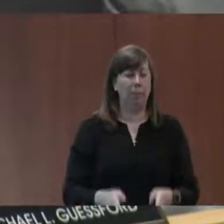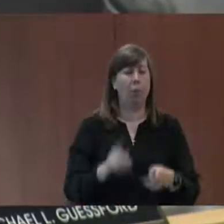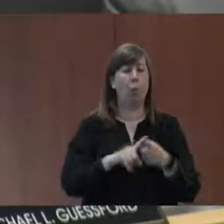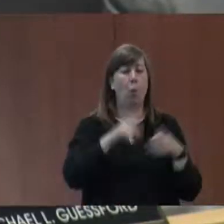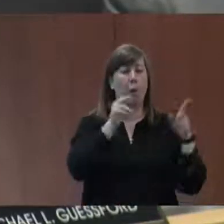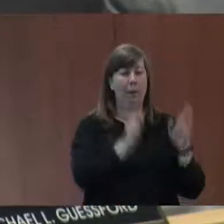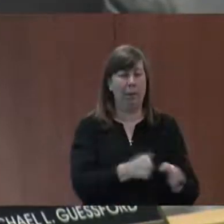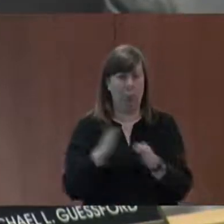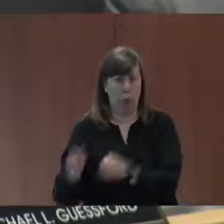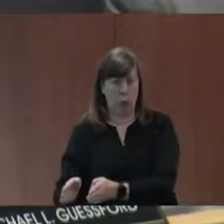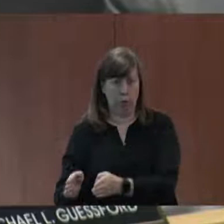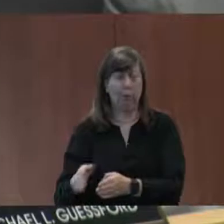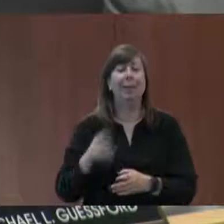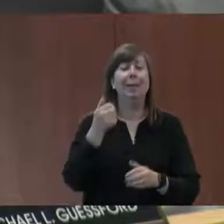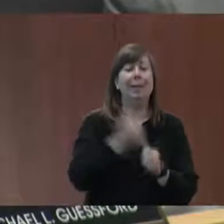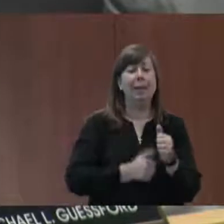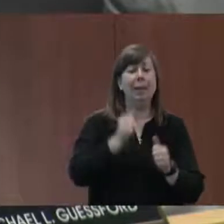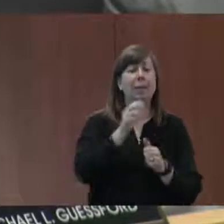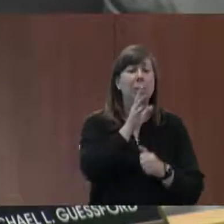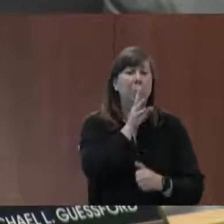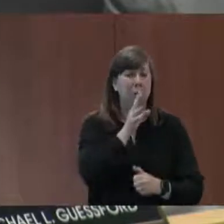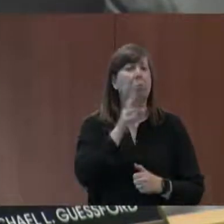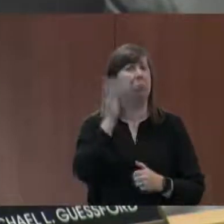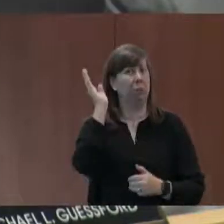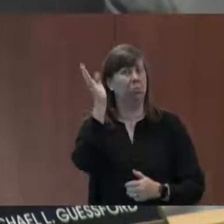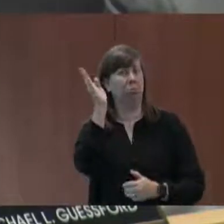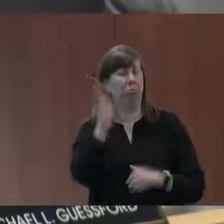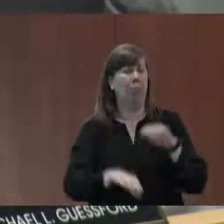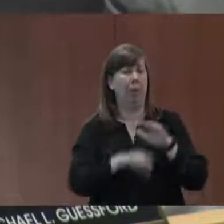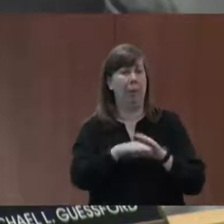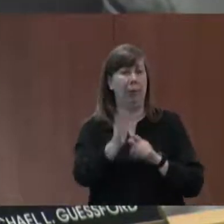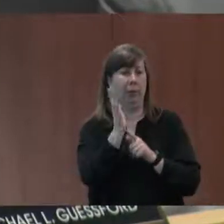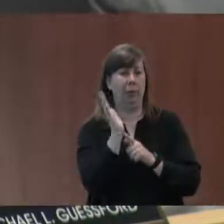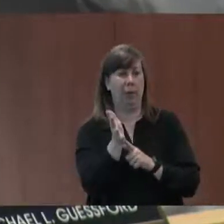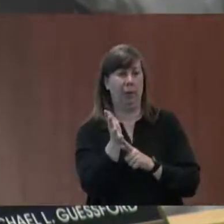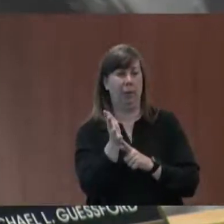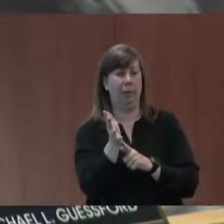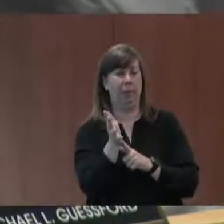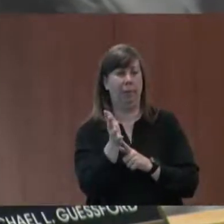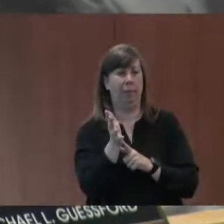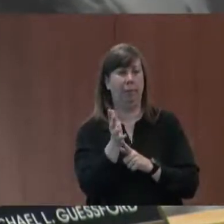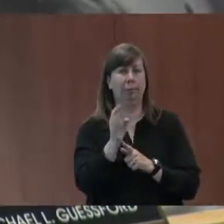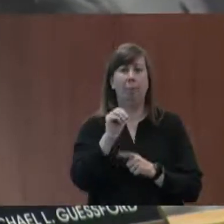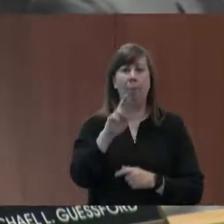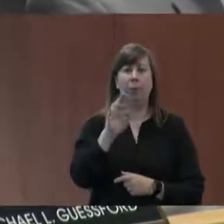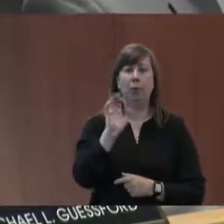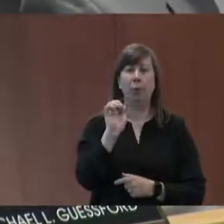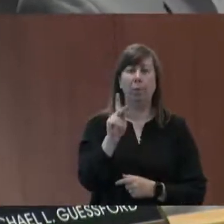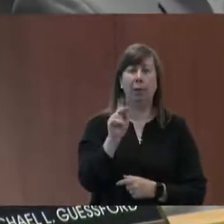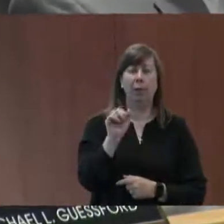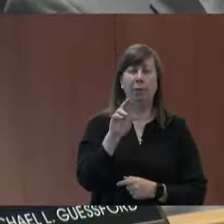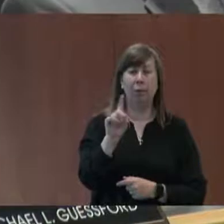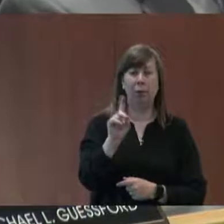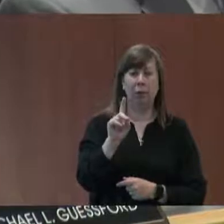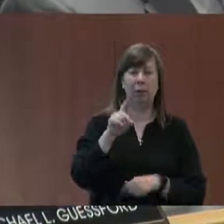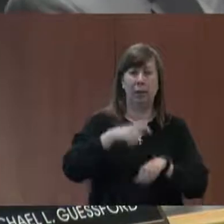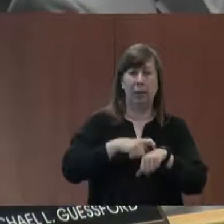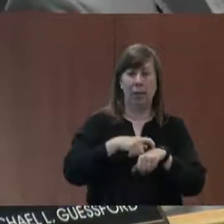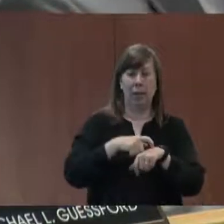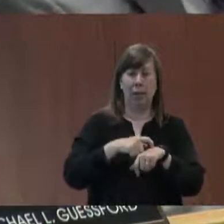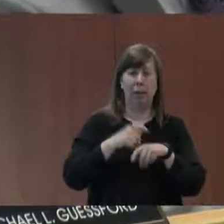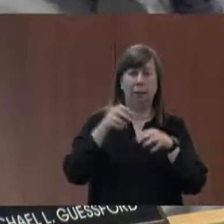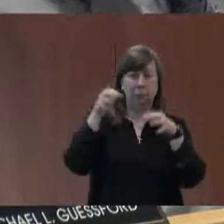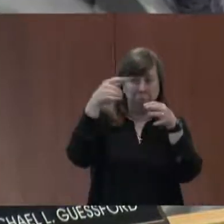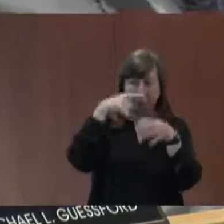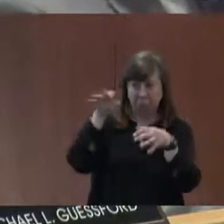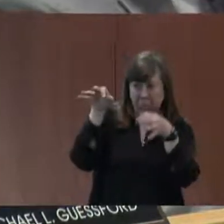or individuals. Each speaker may speak up for up to 5 minutes. Mr. Bickford is our timekeeper. Would you like to go over